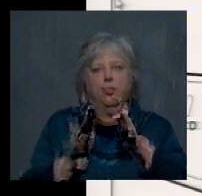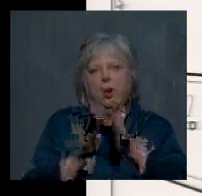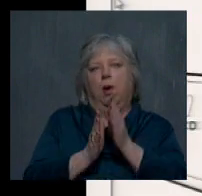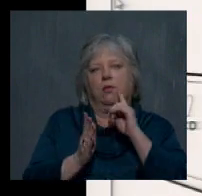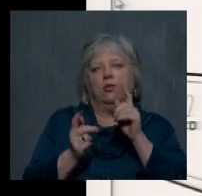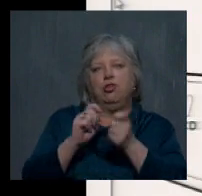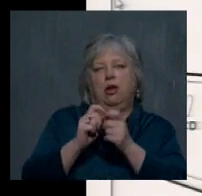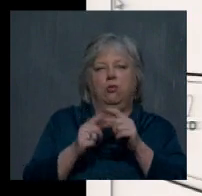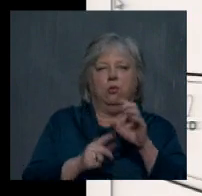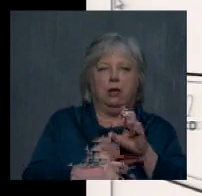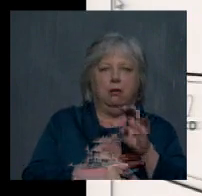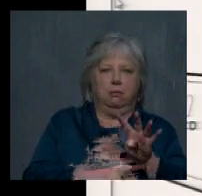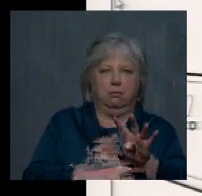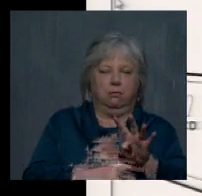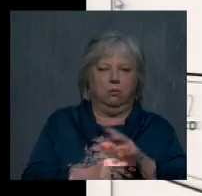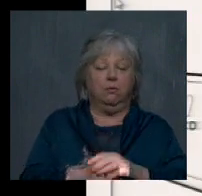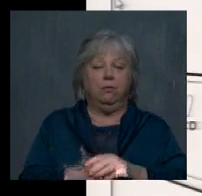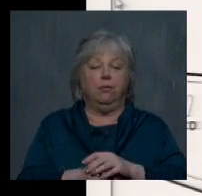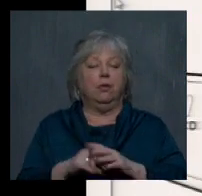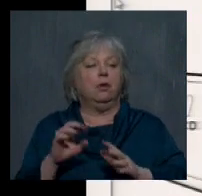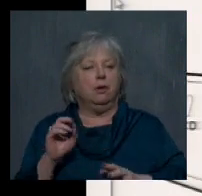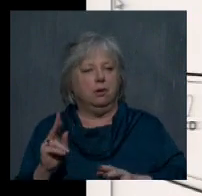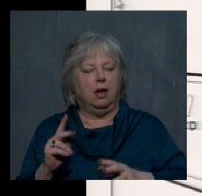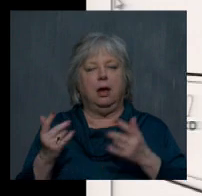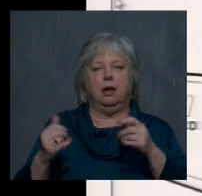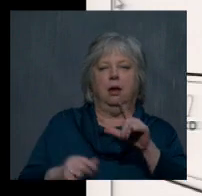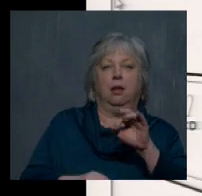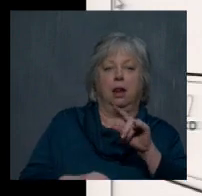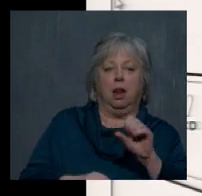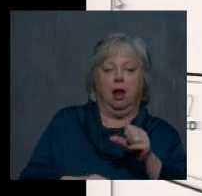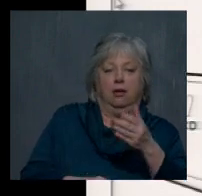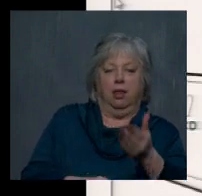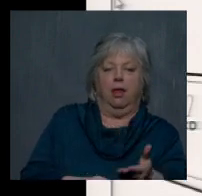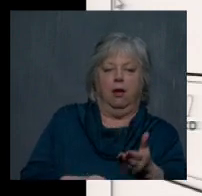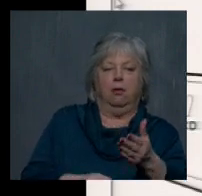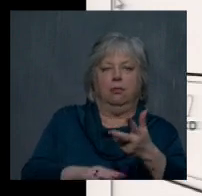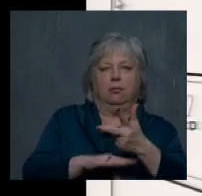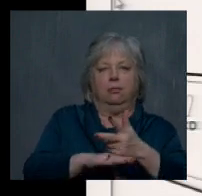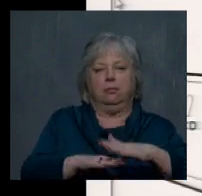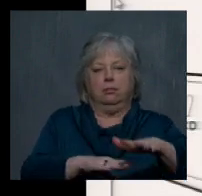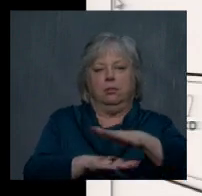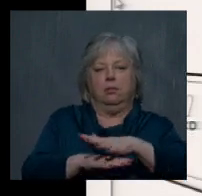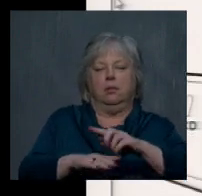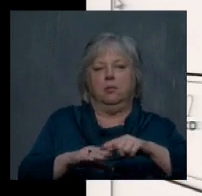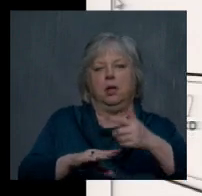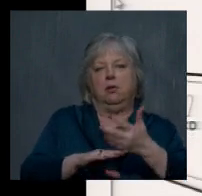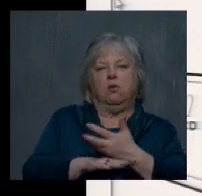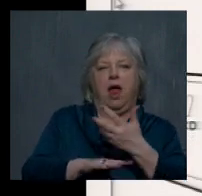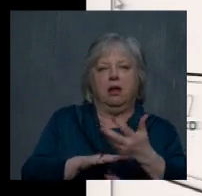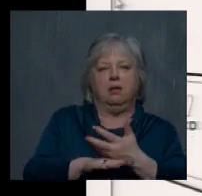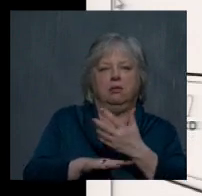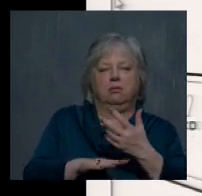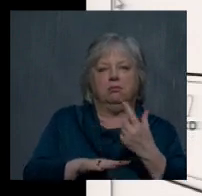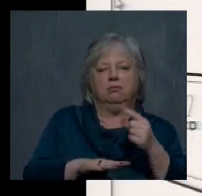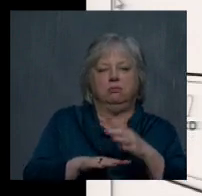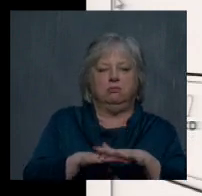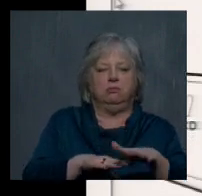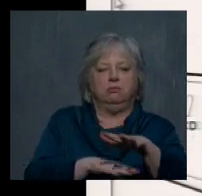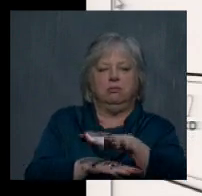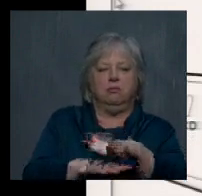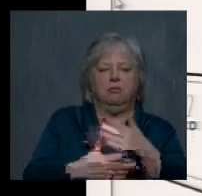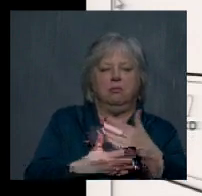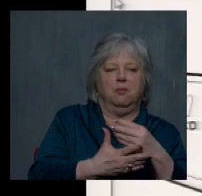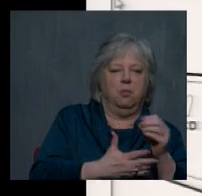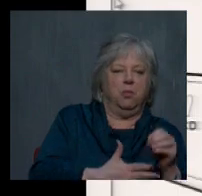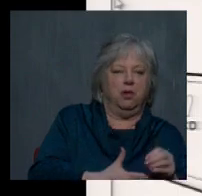Okay. Right now, the lot's there, it's existing, but not grassed. Portion of